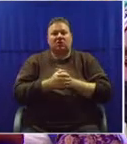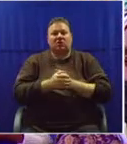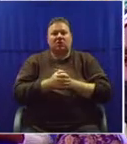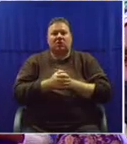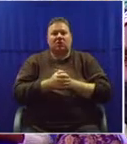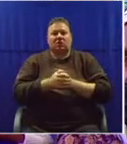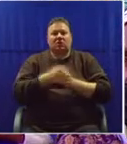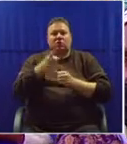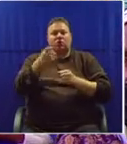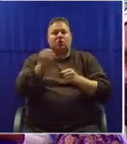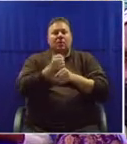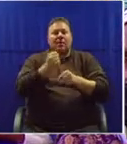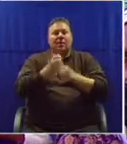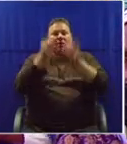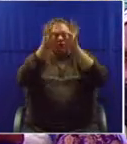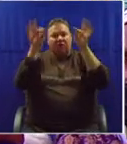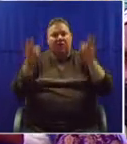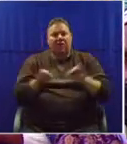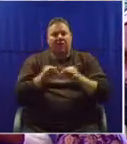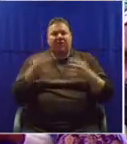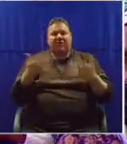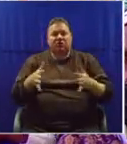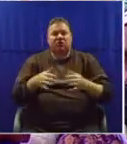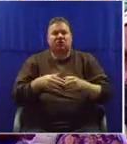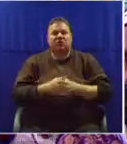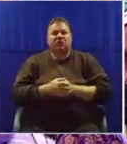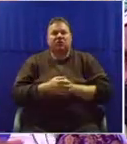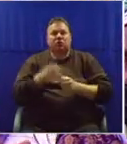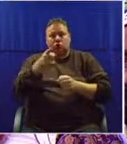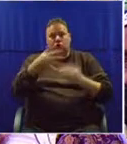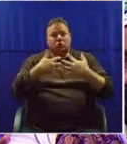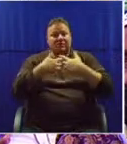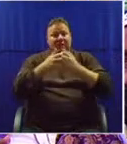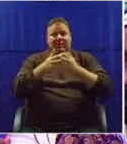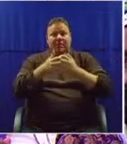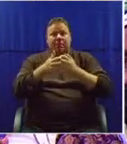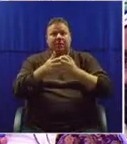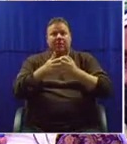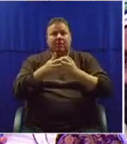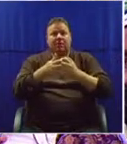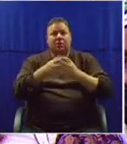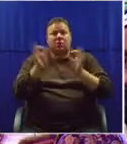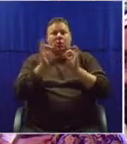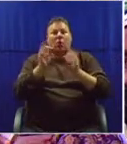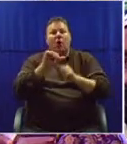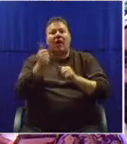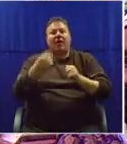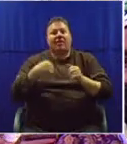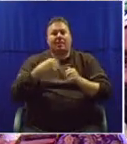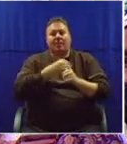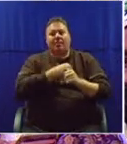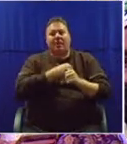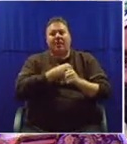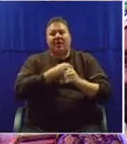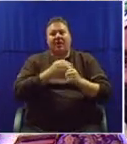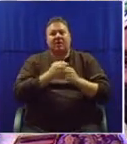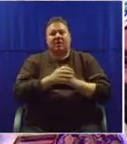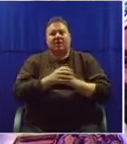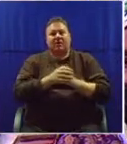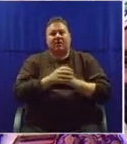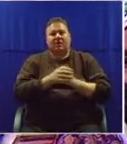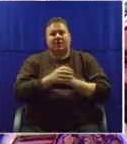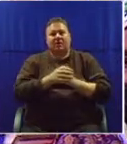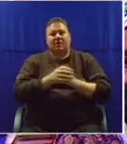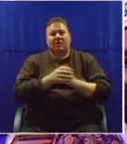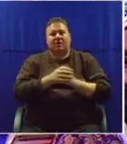made a framing. So meaning once you have done that, no other member is allowed to stand, make a reference